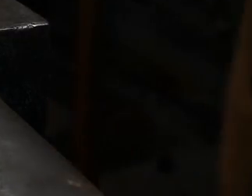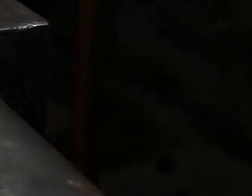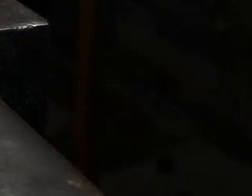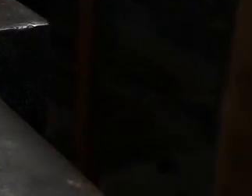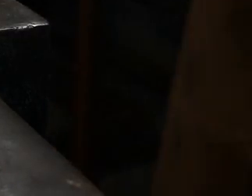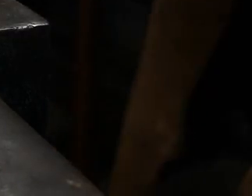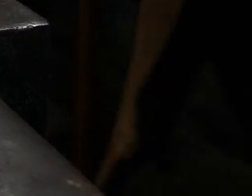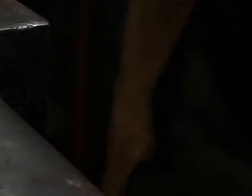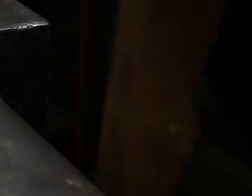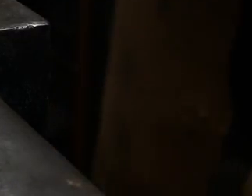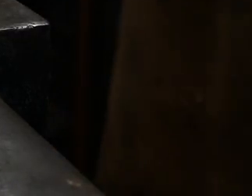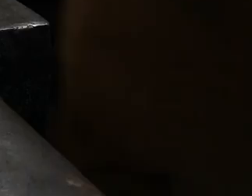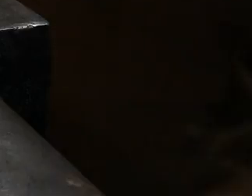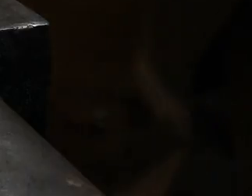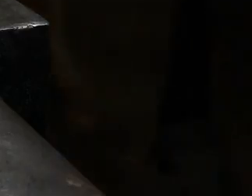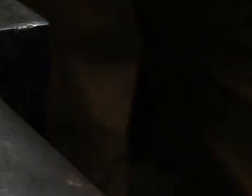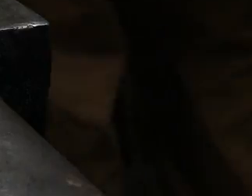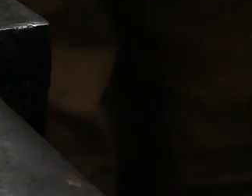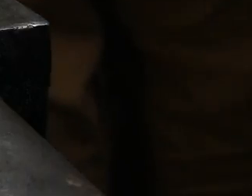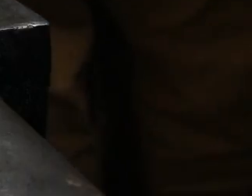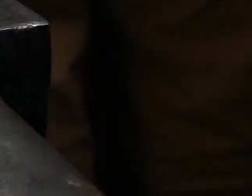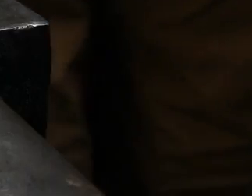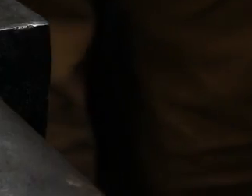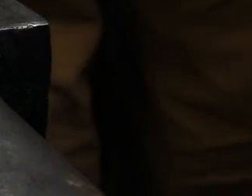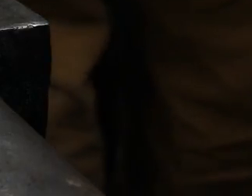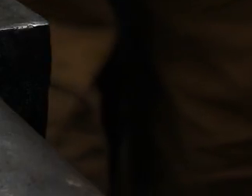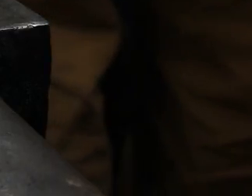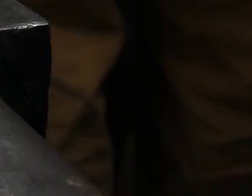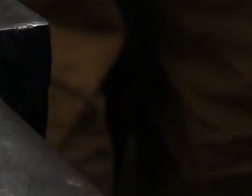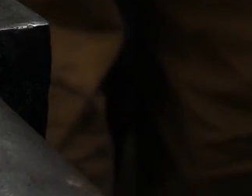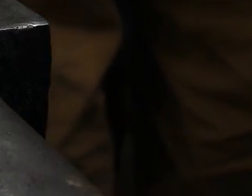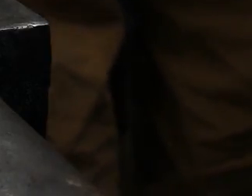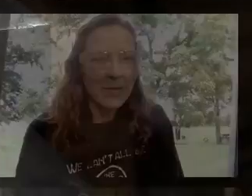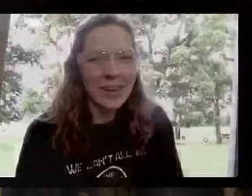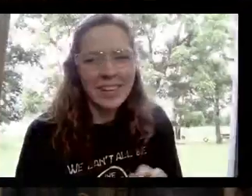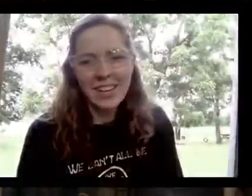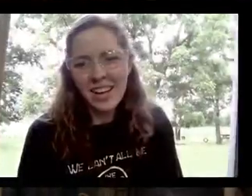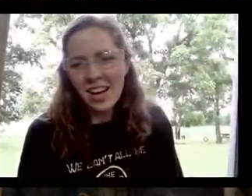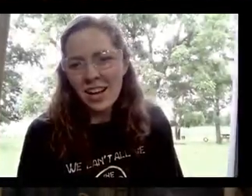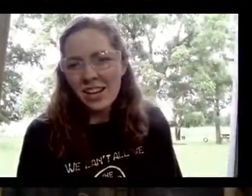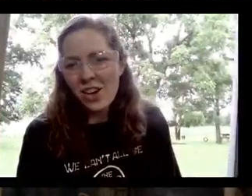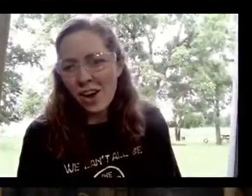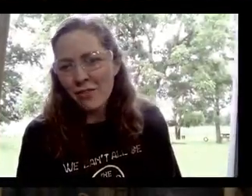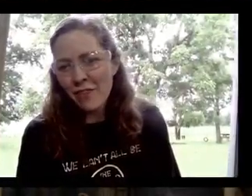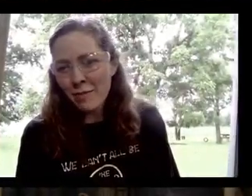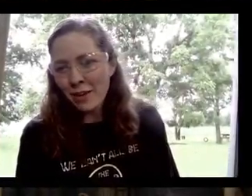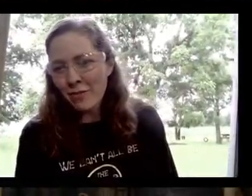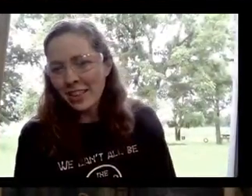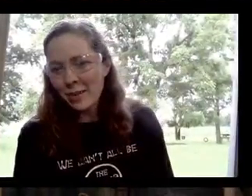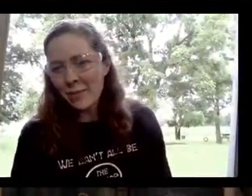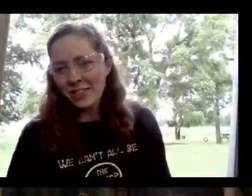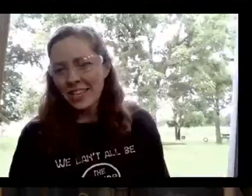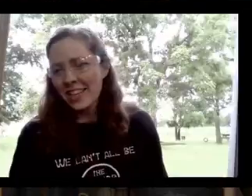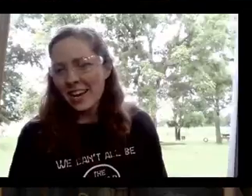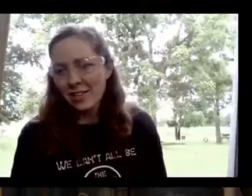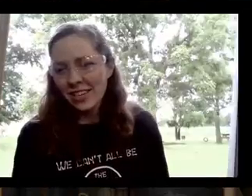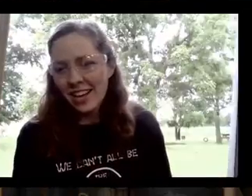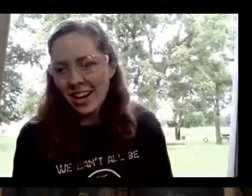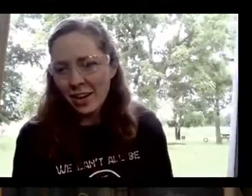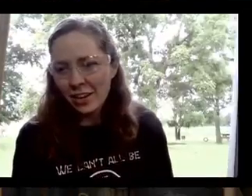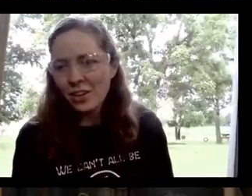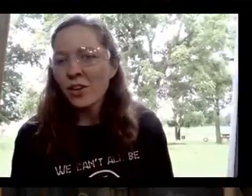Comments, sugar? Here. Problems? Sure. Everything good? Yep, we're okay now. Had one non-family friendly person